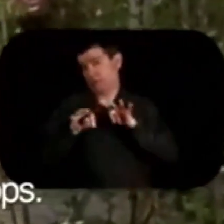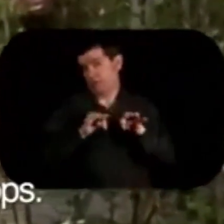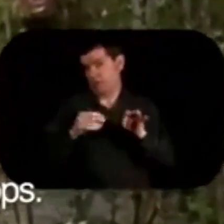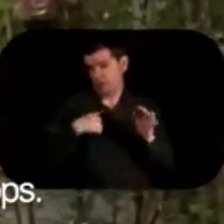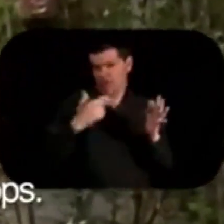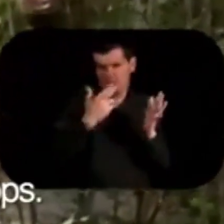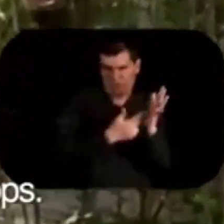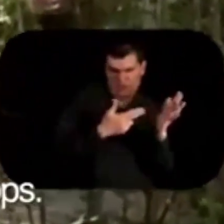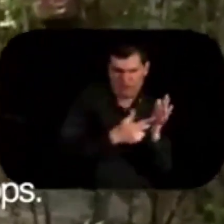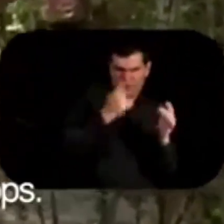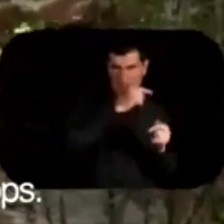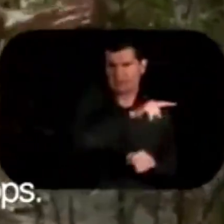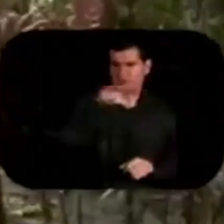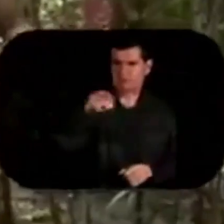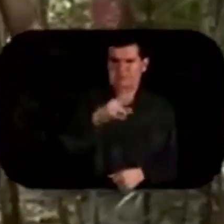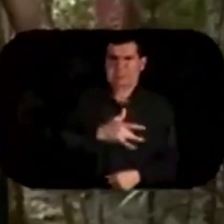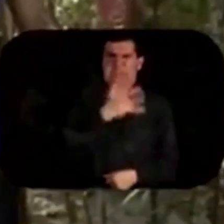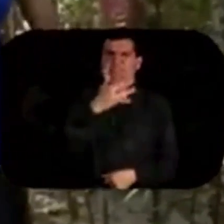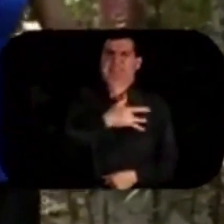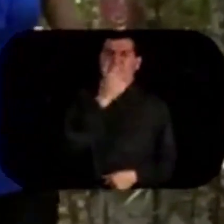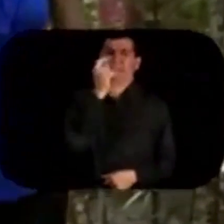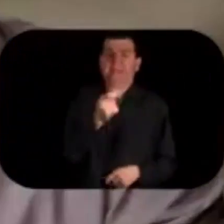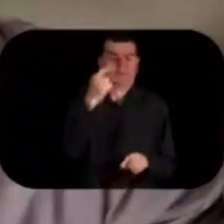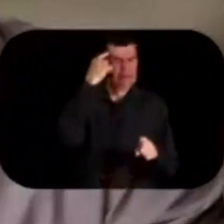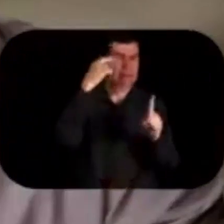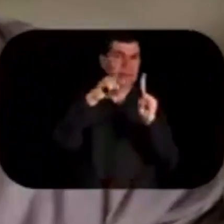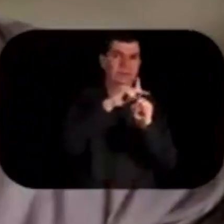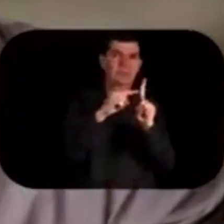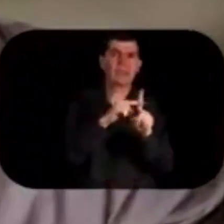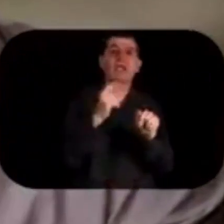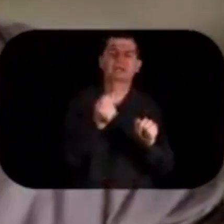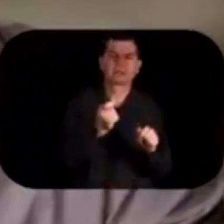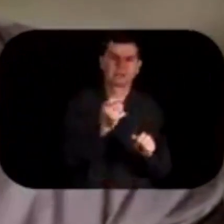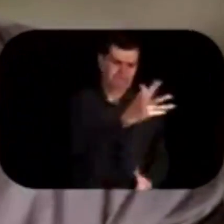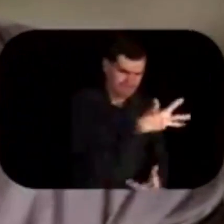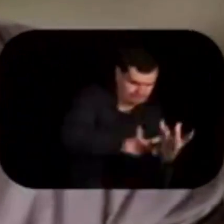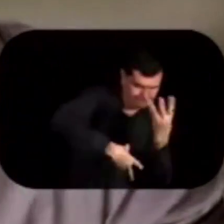In my job, we have sensibilization